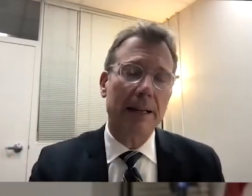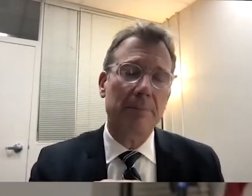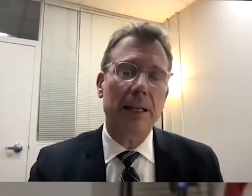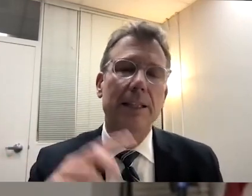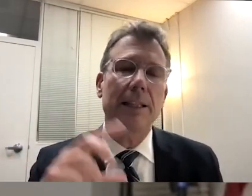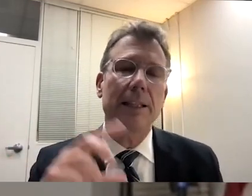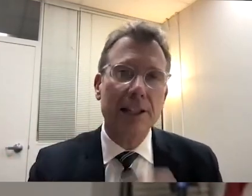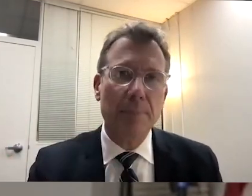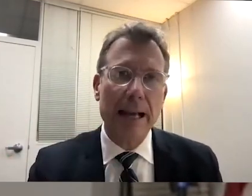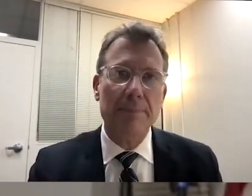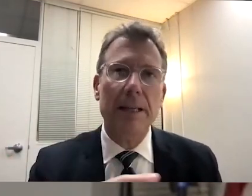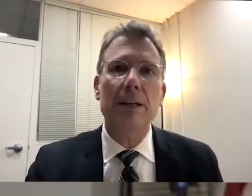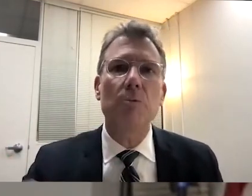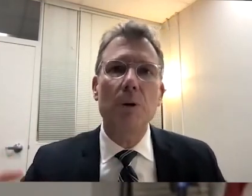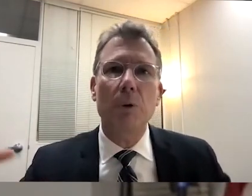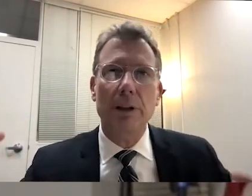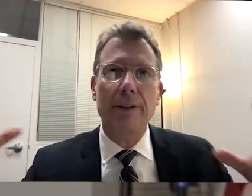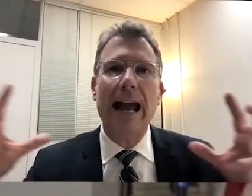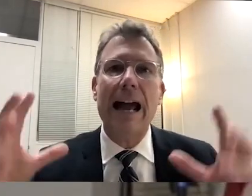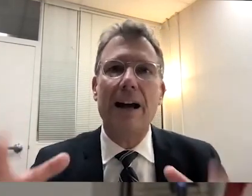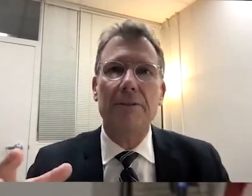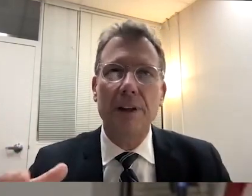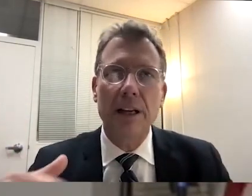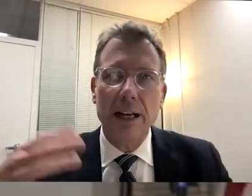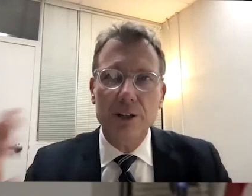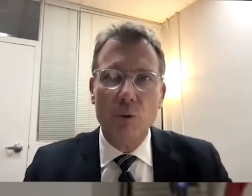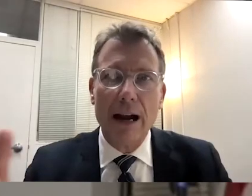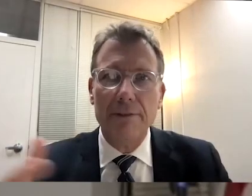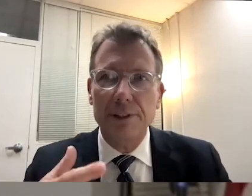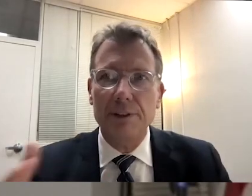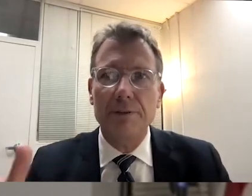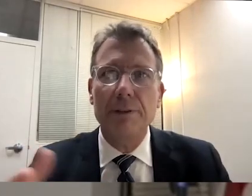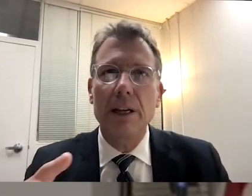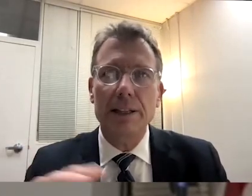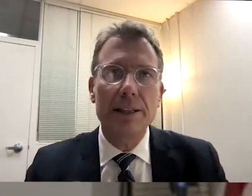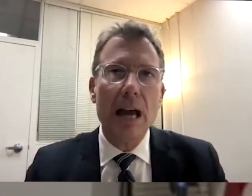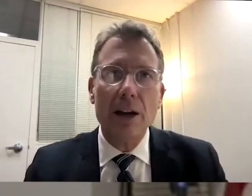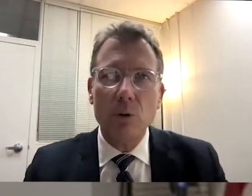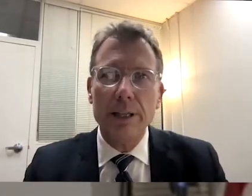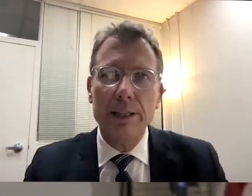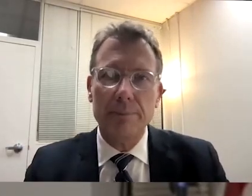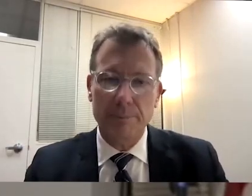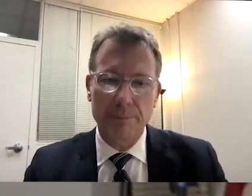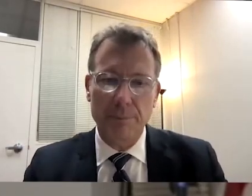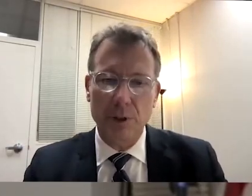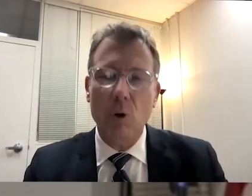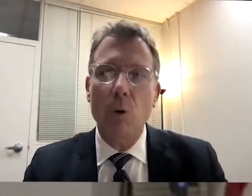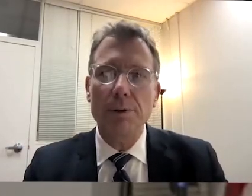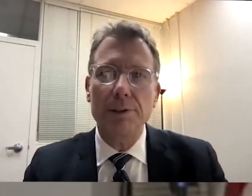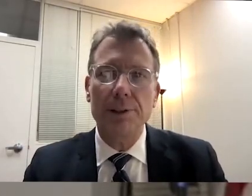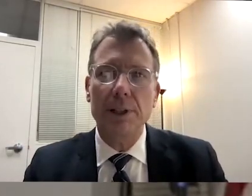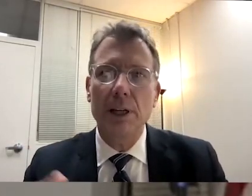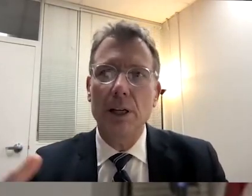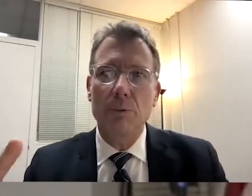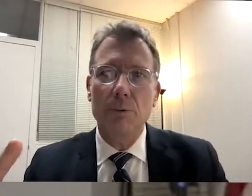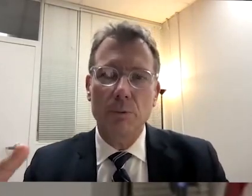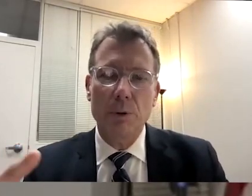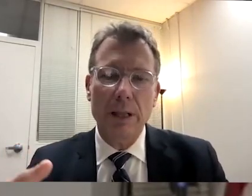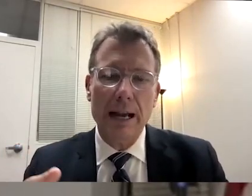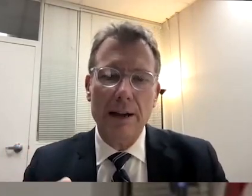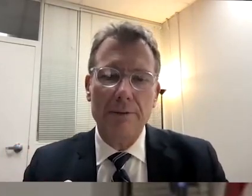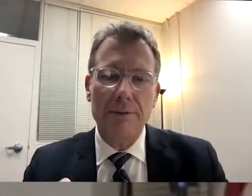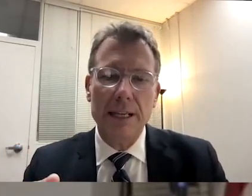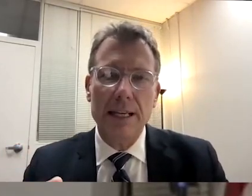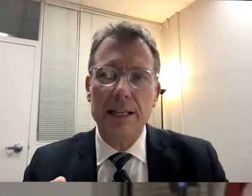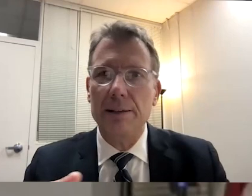next PAC meeting. The next PAC meeting, we will have a draft of not only the goals, we